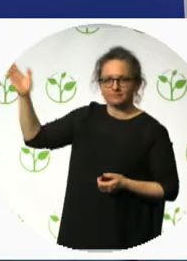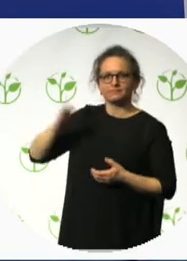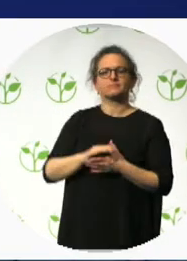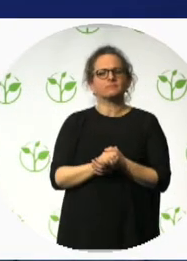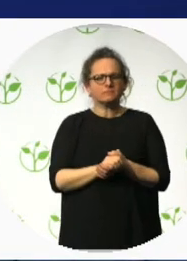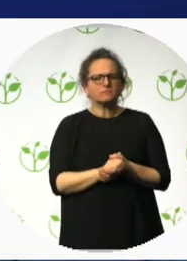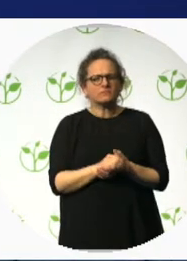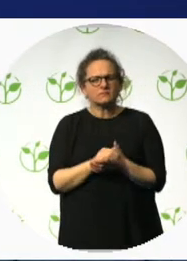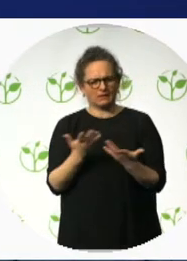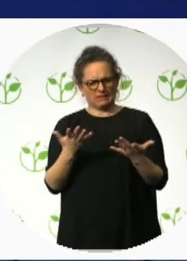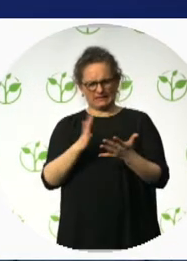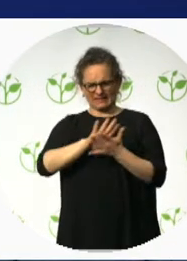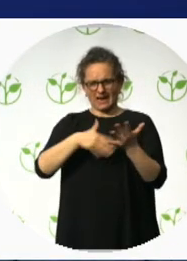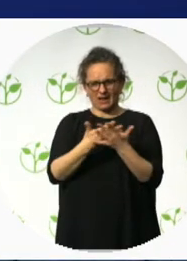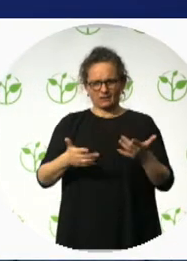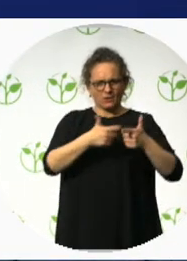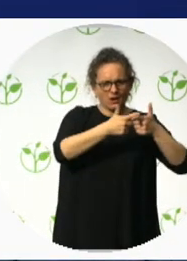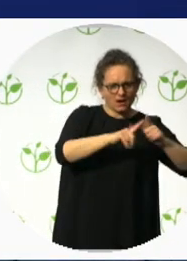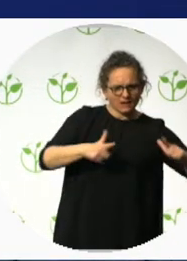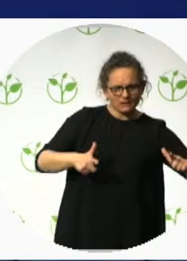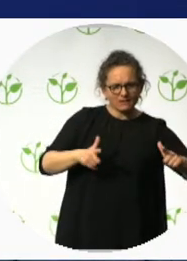teaching methodology, etc.